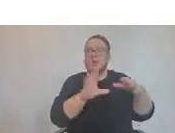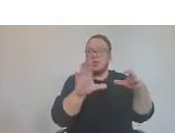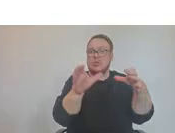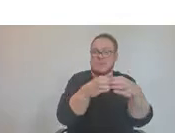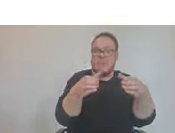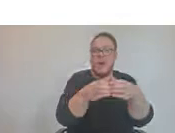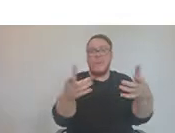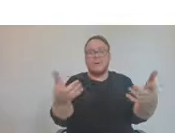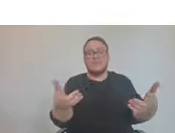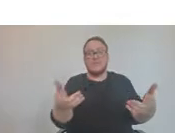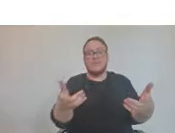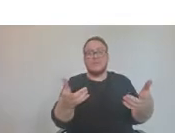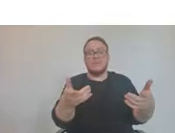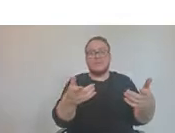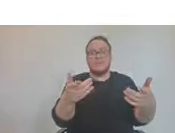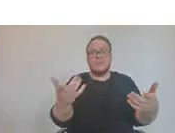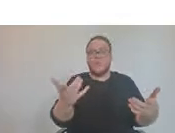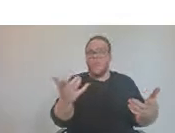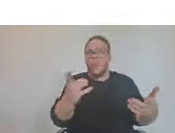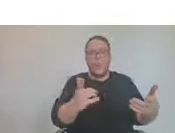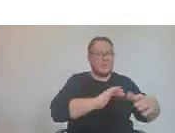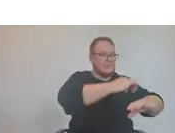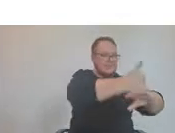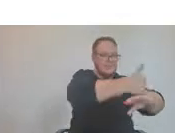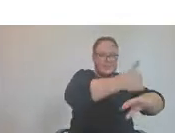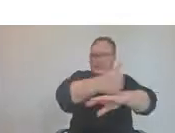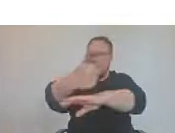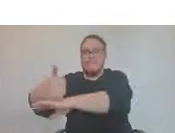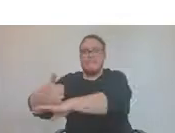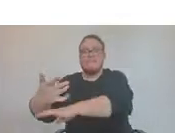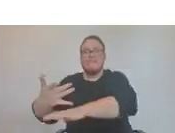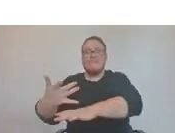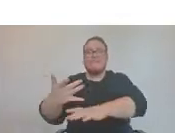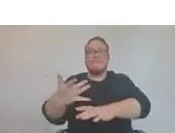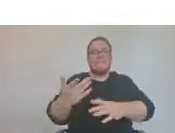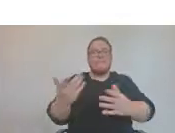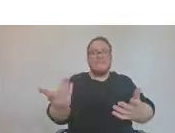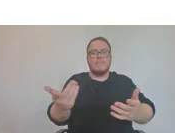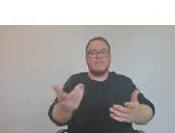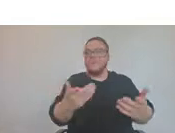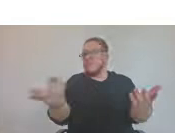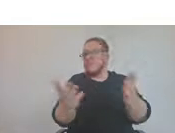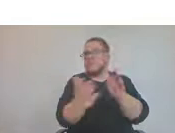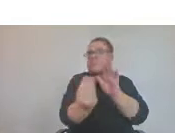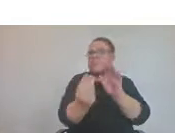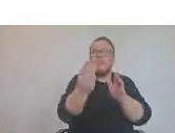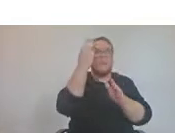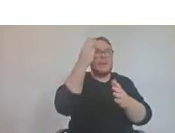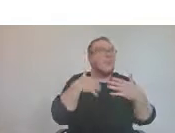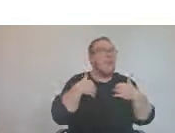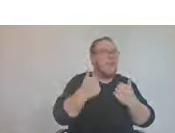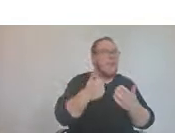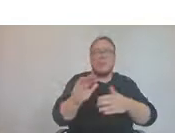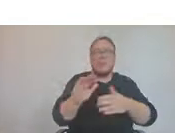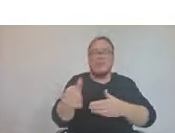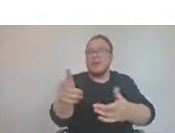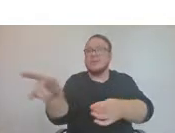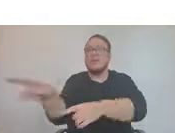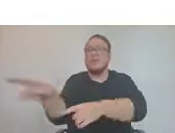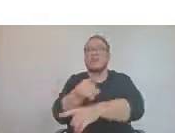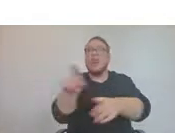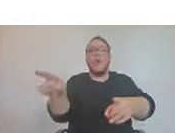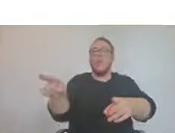put up very, very quickly early in the pandemic, working with our mental health providers, going back to general practice. So able